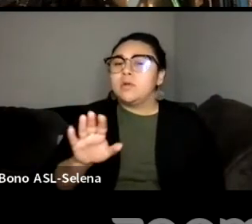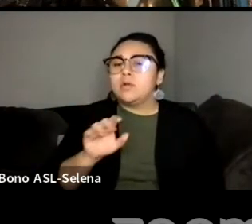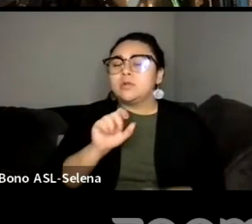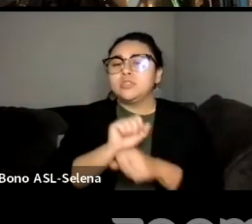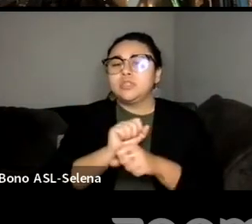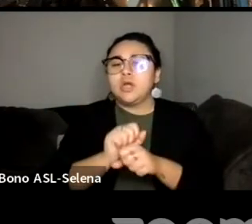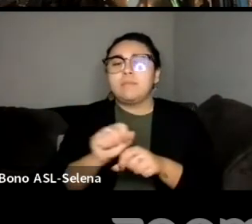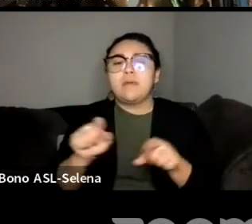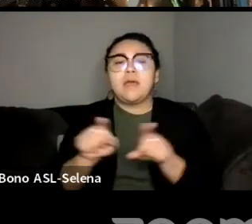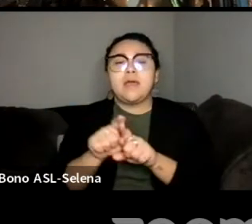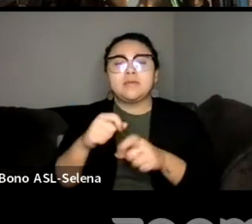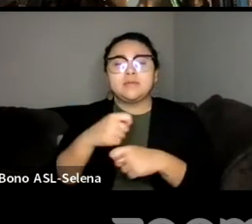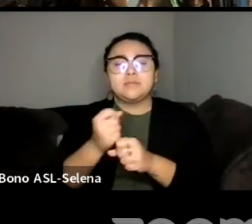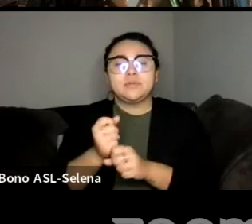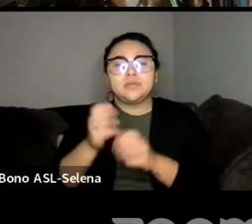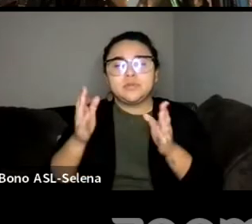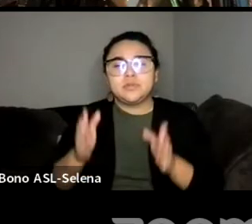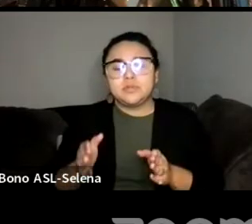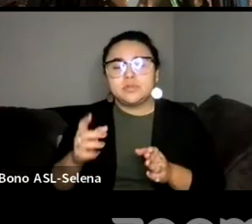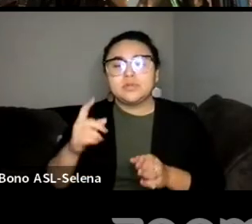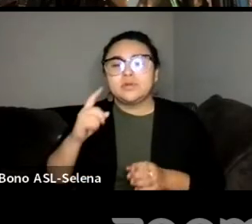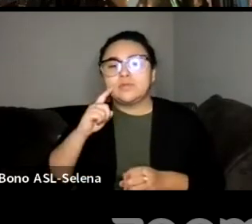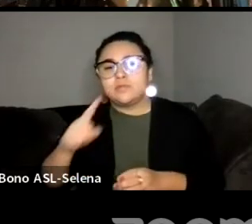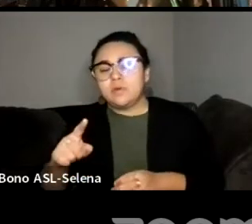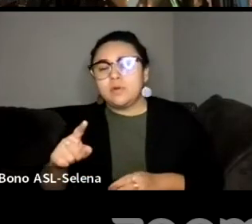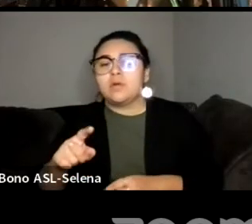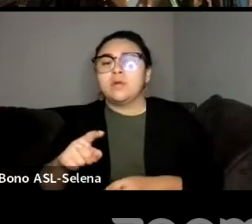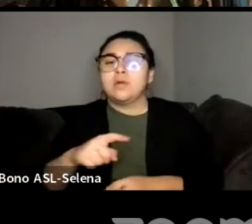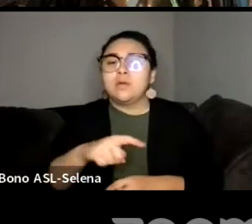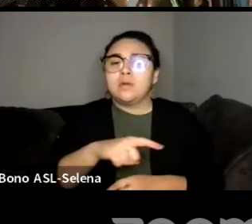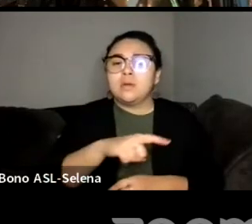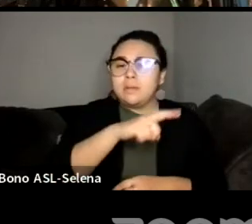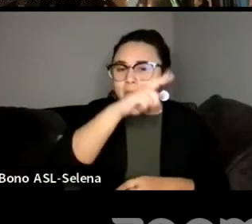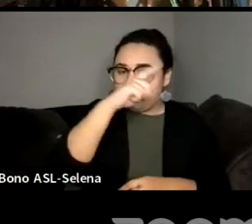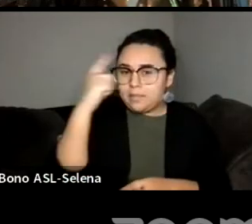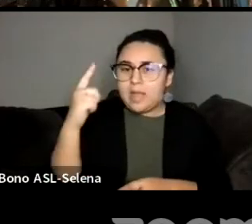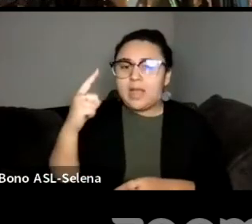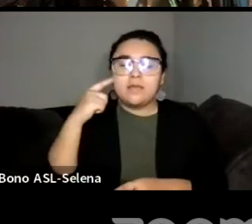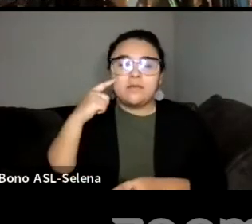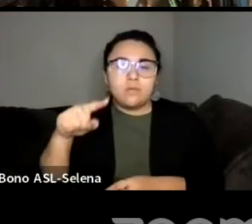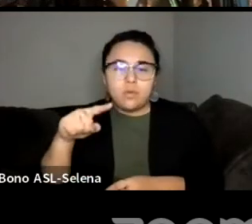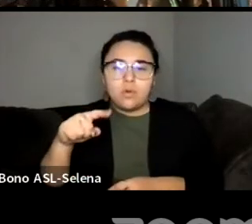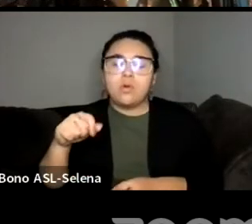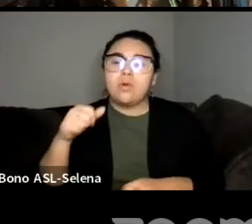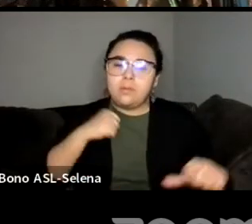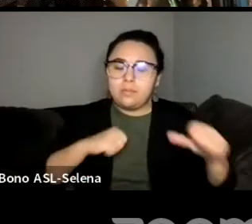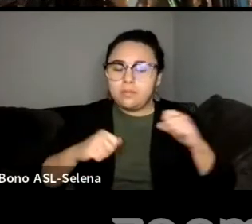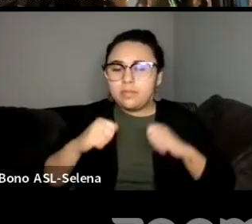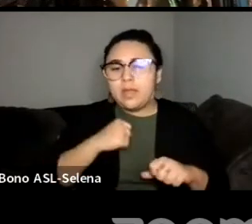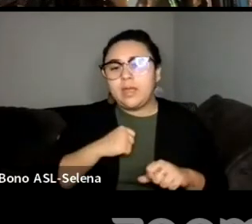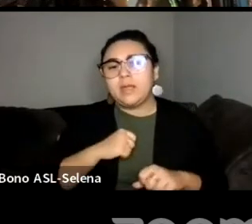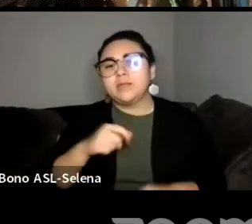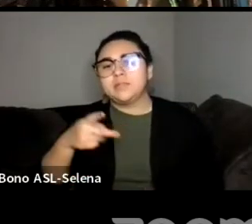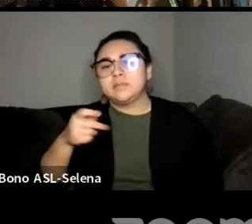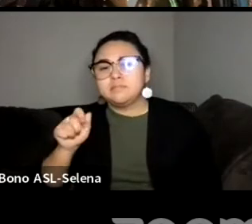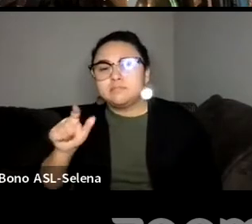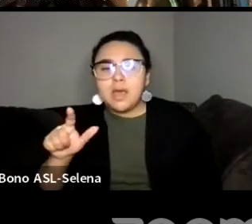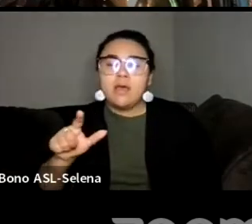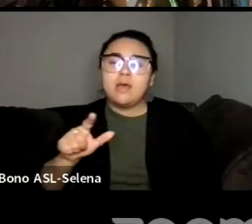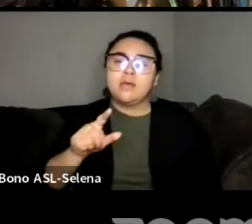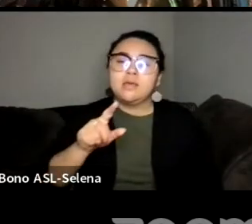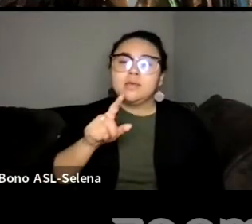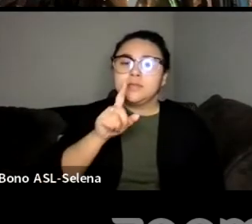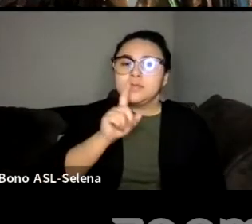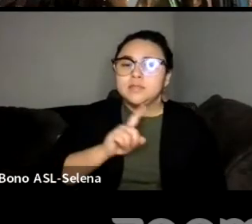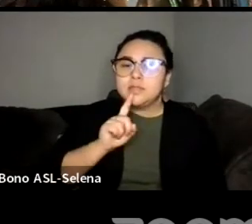Plays, the work that you're doing with PAAL, the advocacy work that you're doing for single mothers contributes to that work that you do in